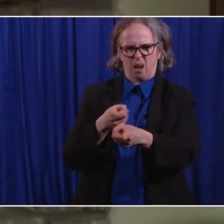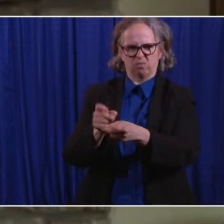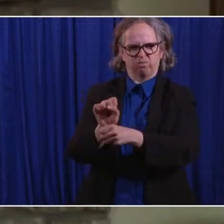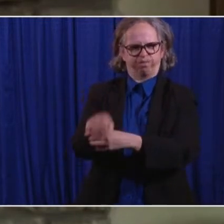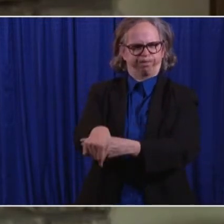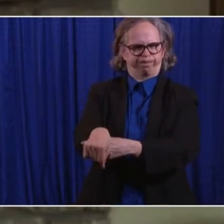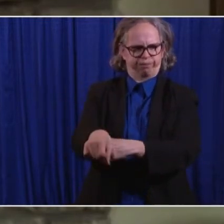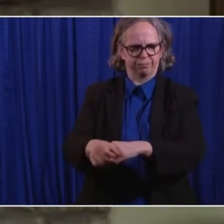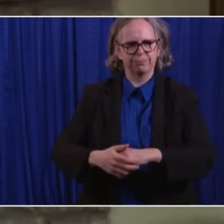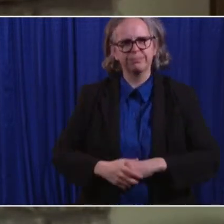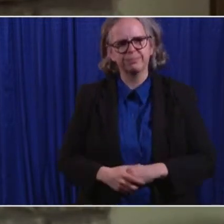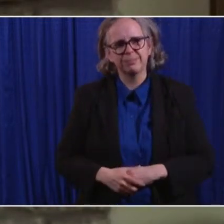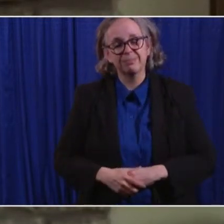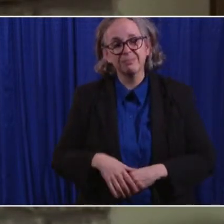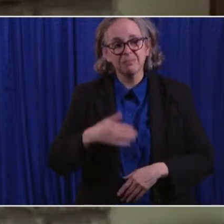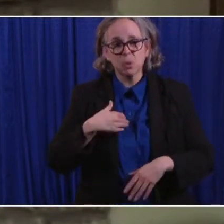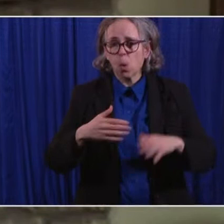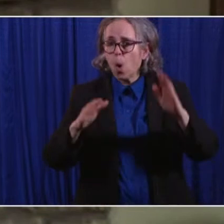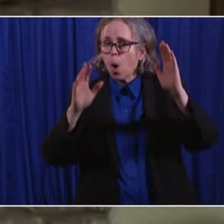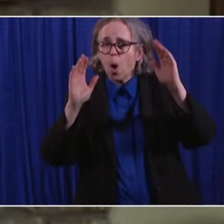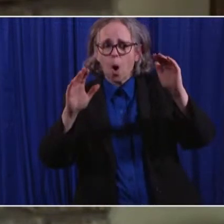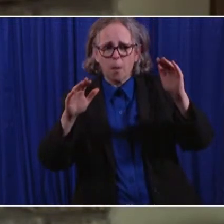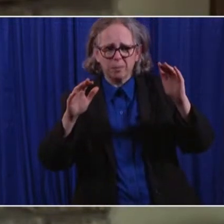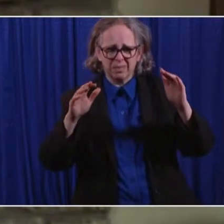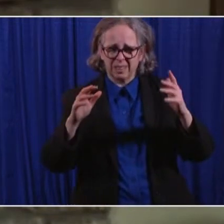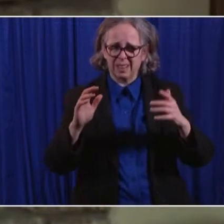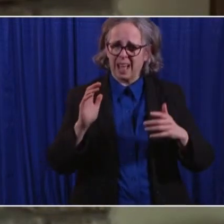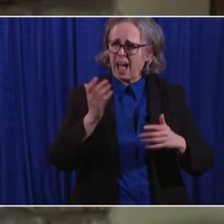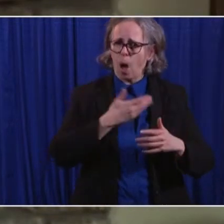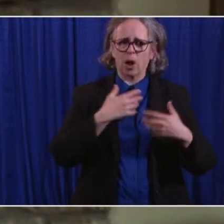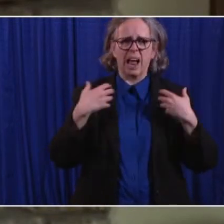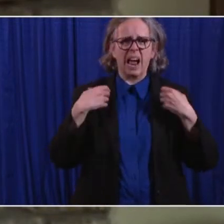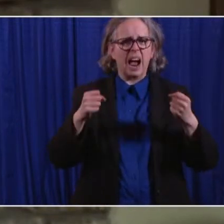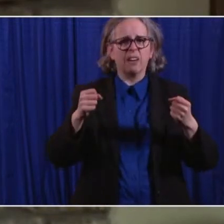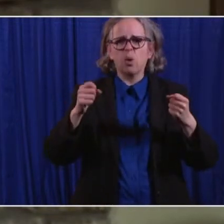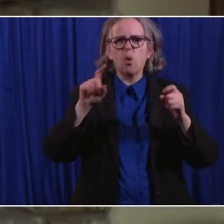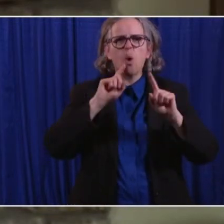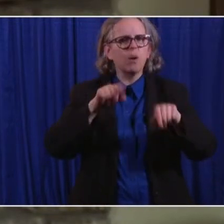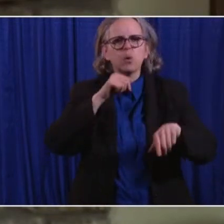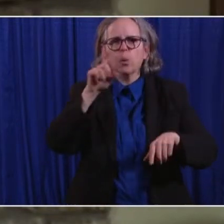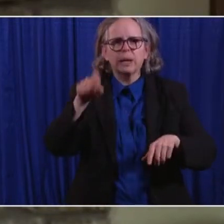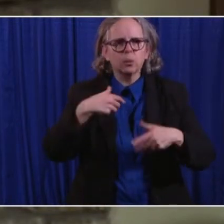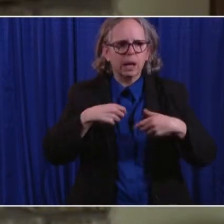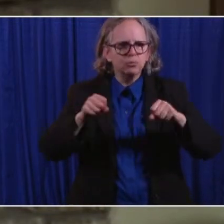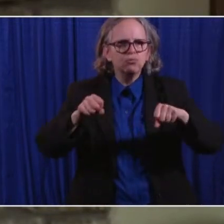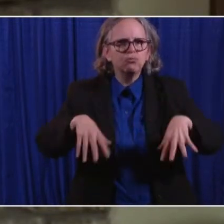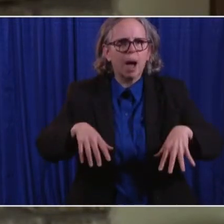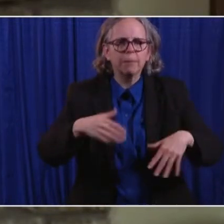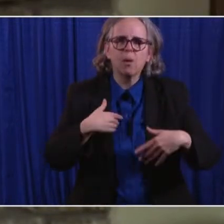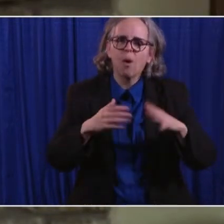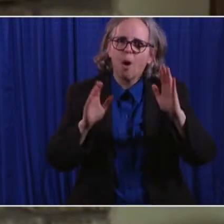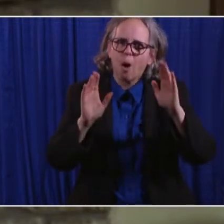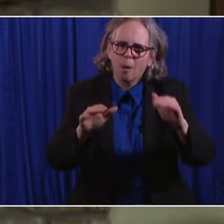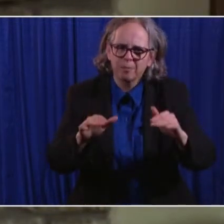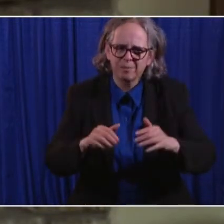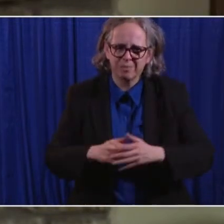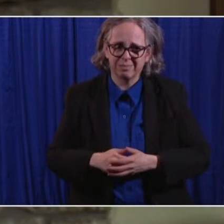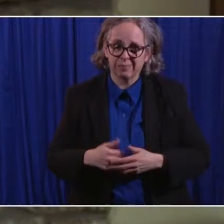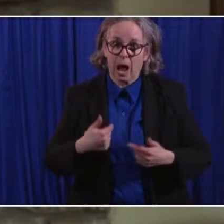beyond health orders at that point. That would certainly be my goal. No one would be happier to see health orders go away than